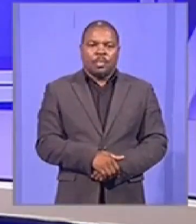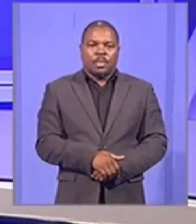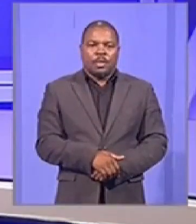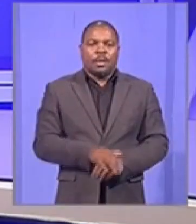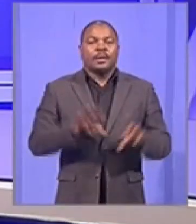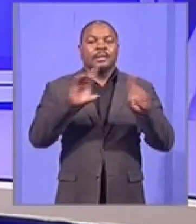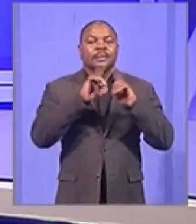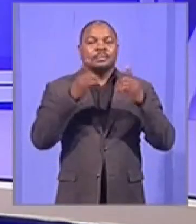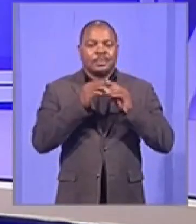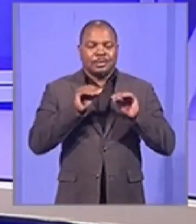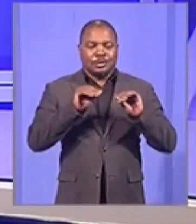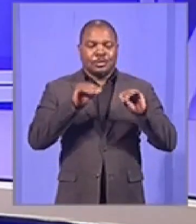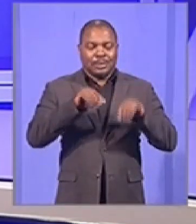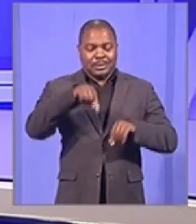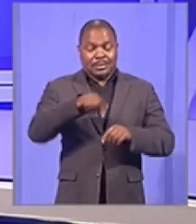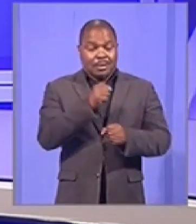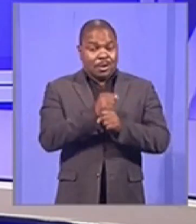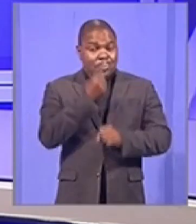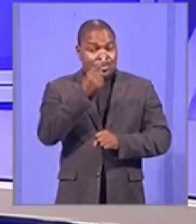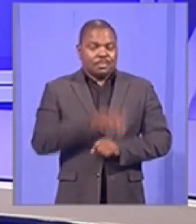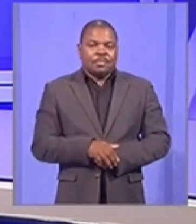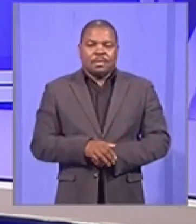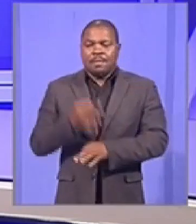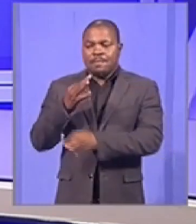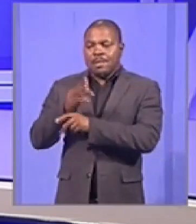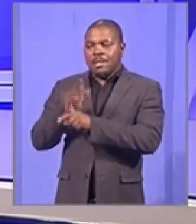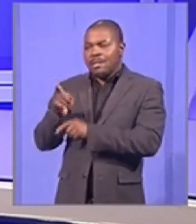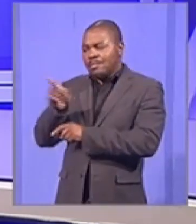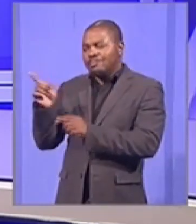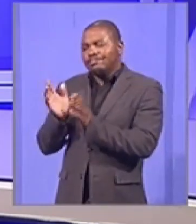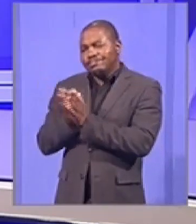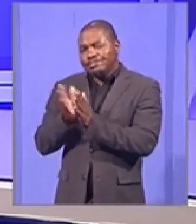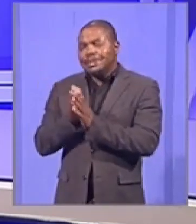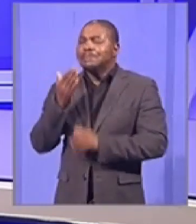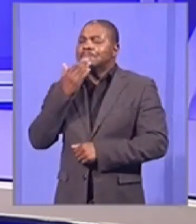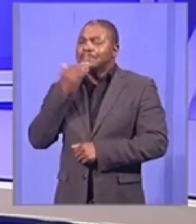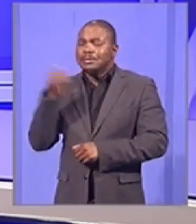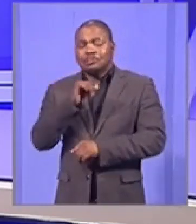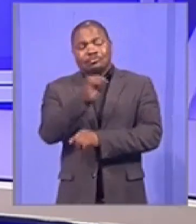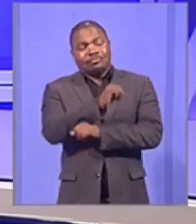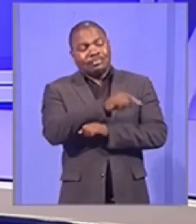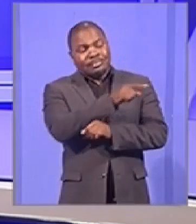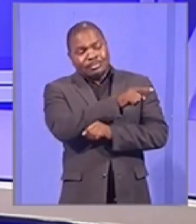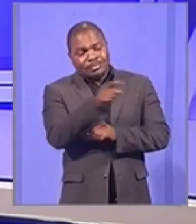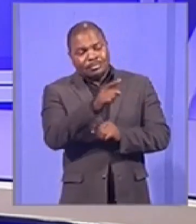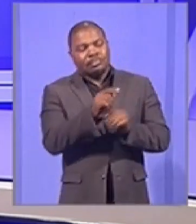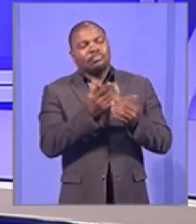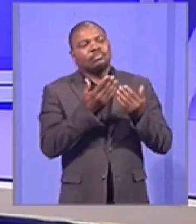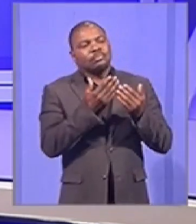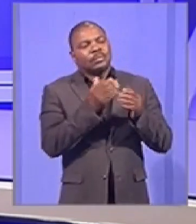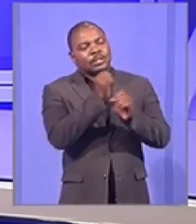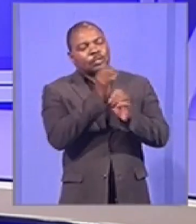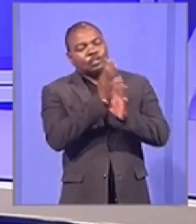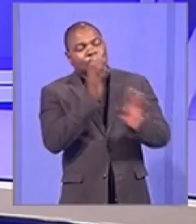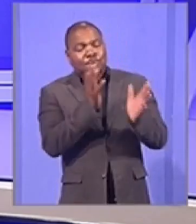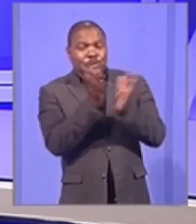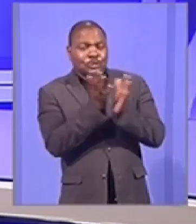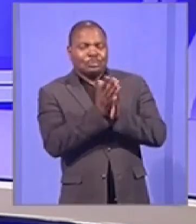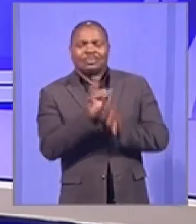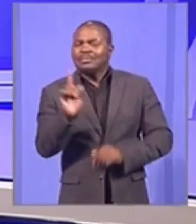Lefapha la Thuto mo Gauteng le rotloetsa batsadi go se itumeletse ka go ikgatolosa le go nyatsa dikolo tsa